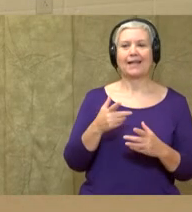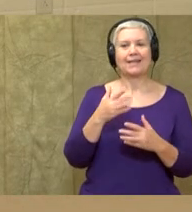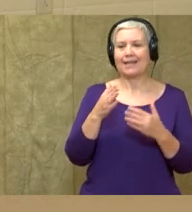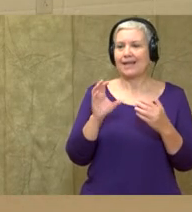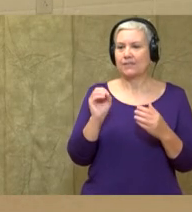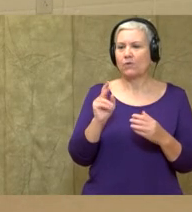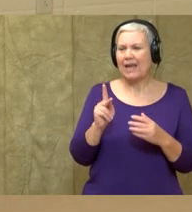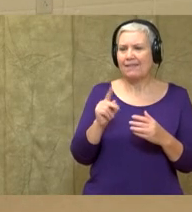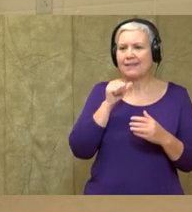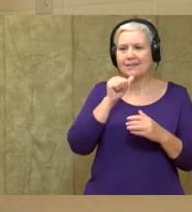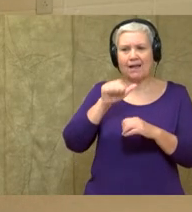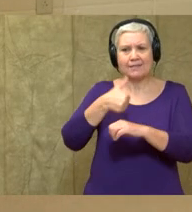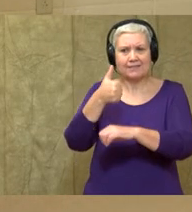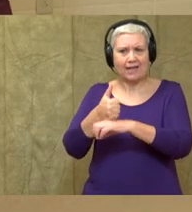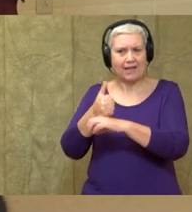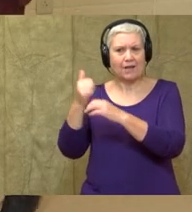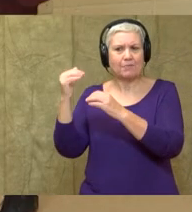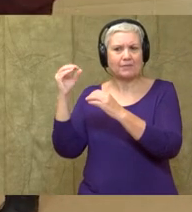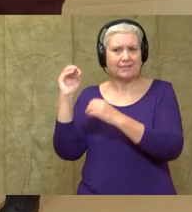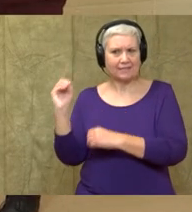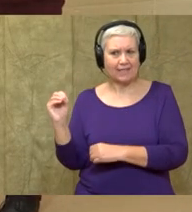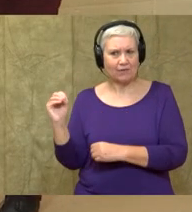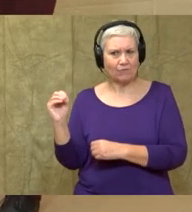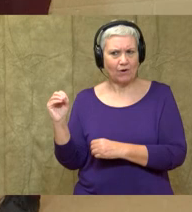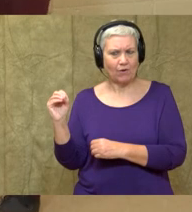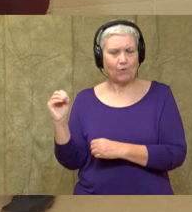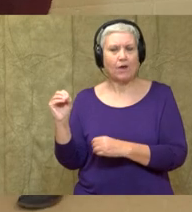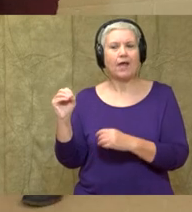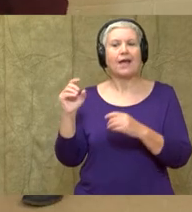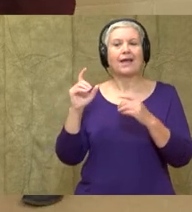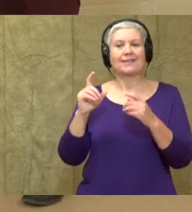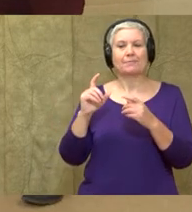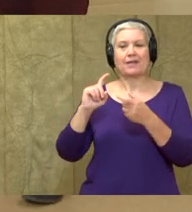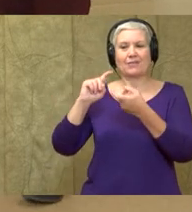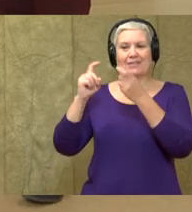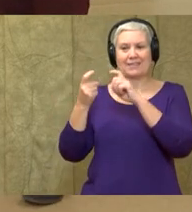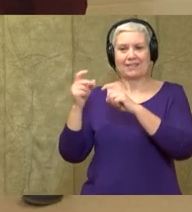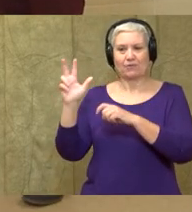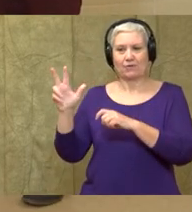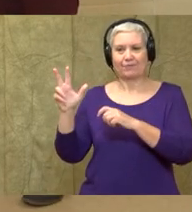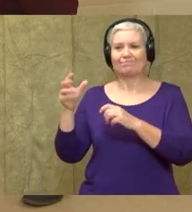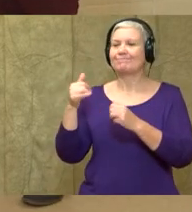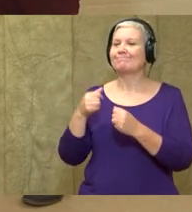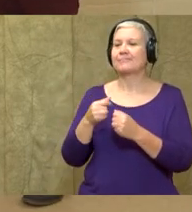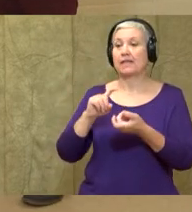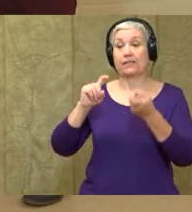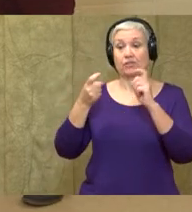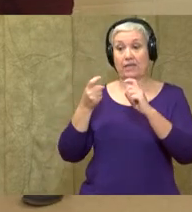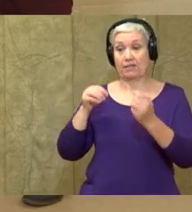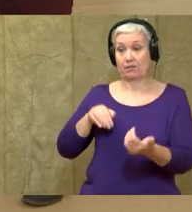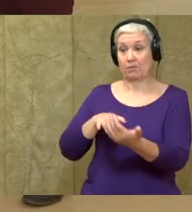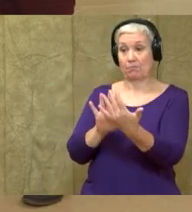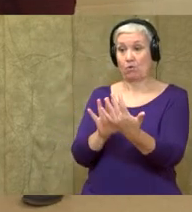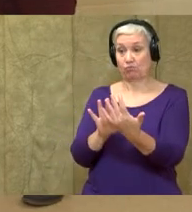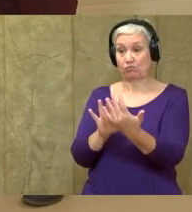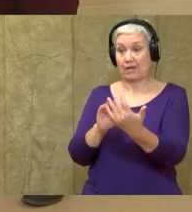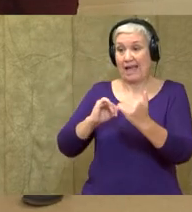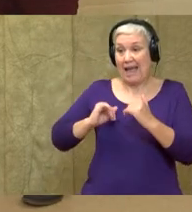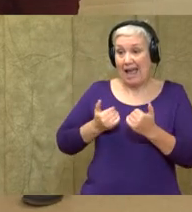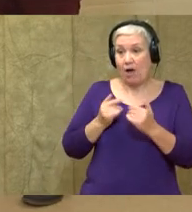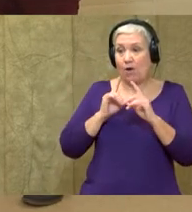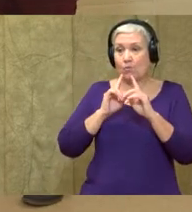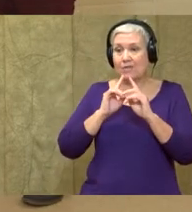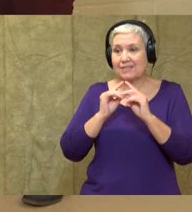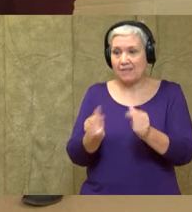0 and instead am set equal to 3 changed my approach. I couldn't use the zero product